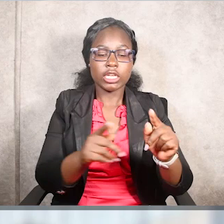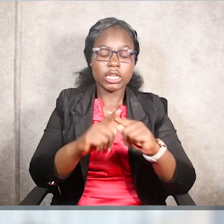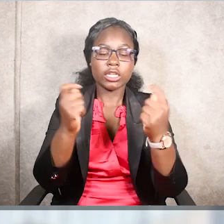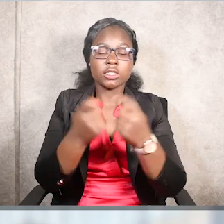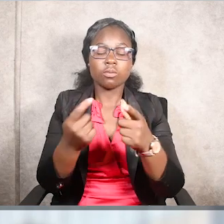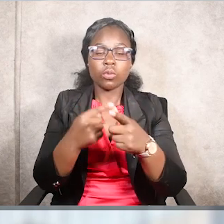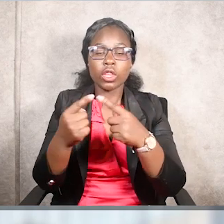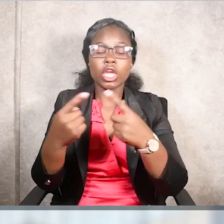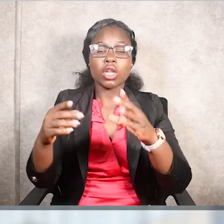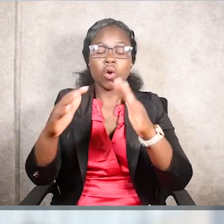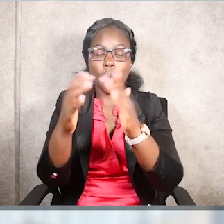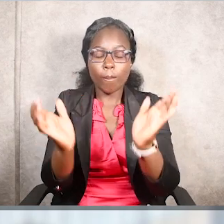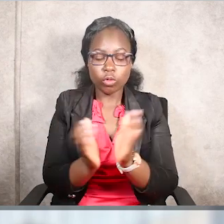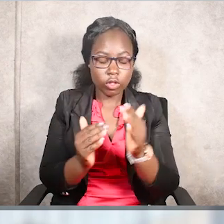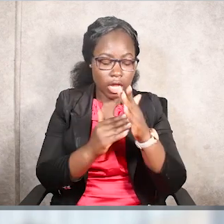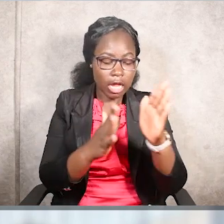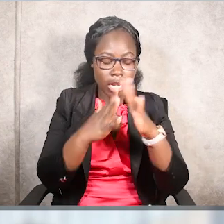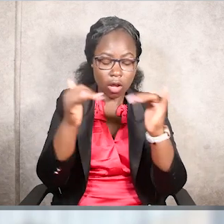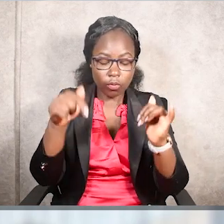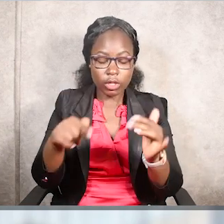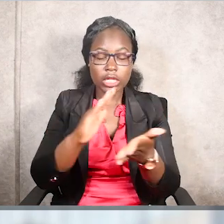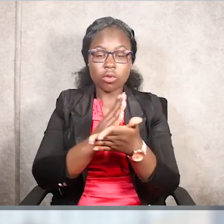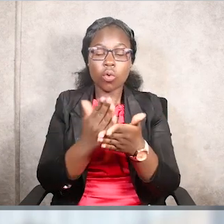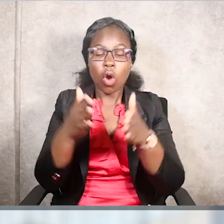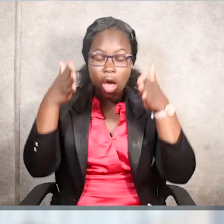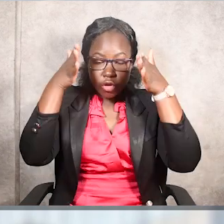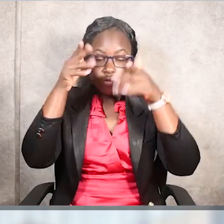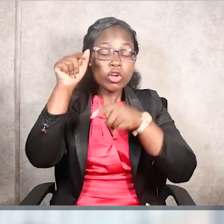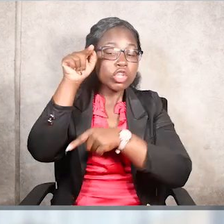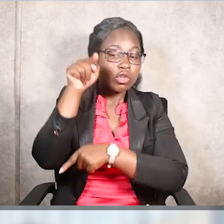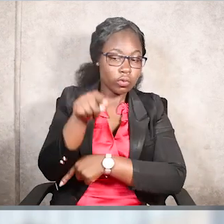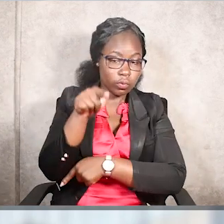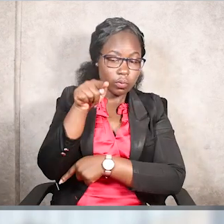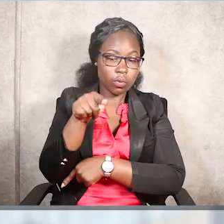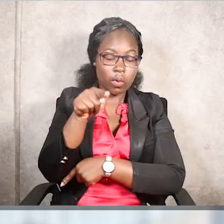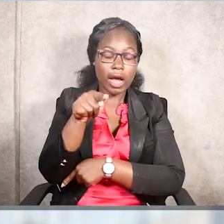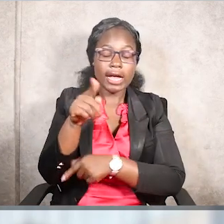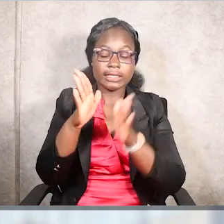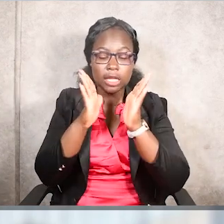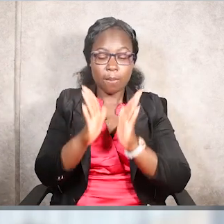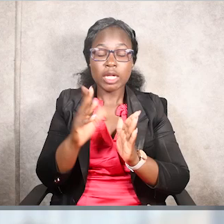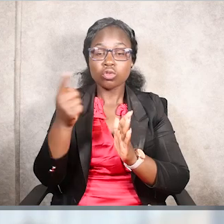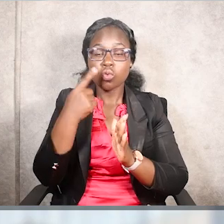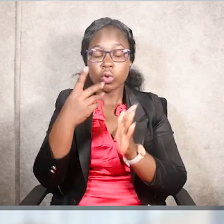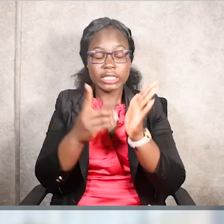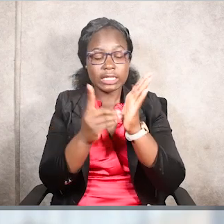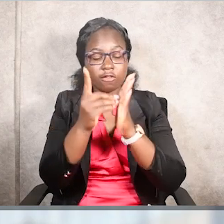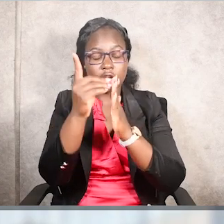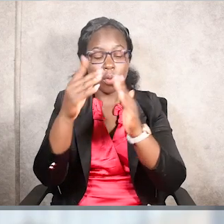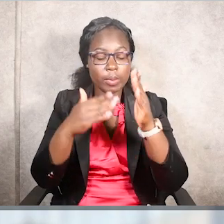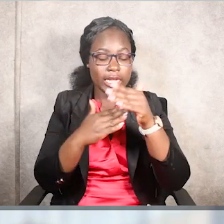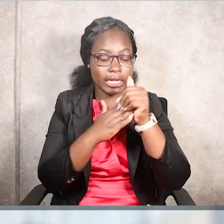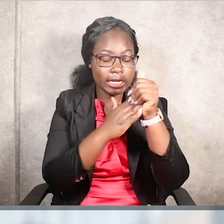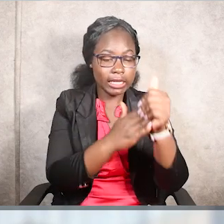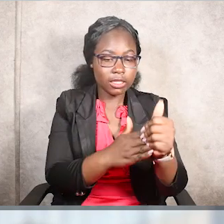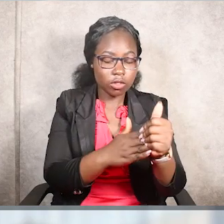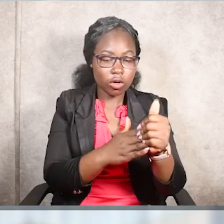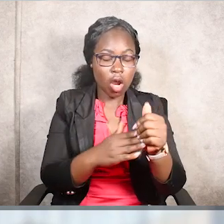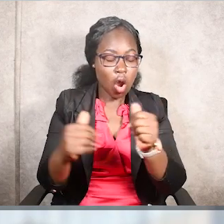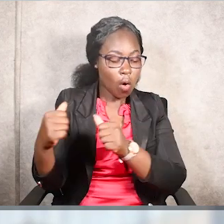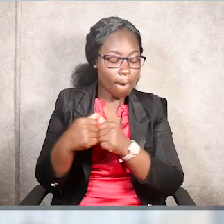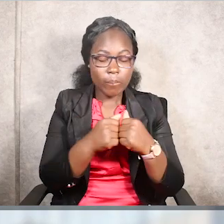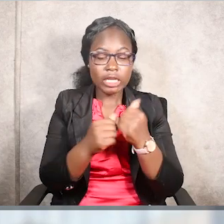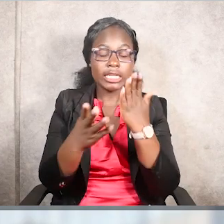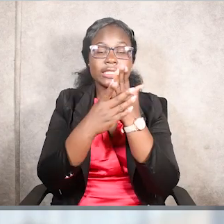leadership. For this particular session, we'll focus on you as the person who is developing leadership competencies, skills,